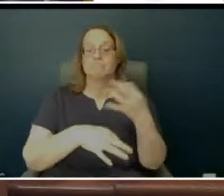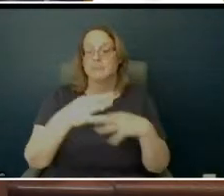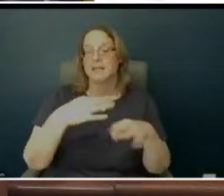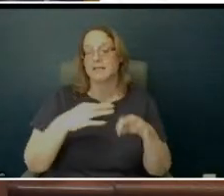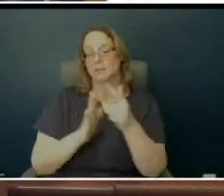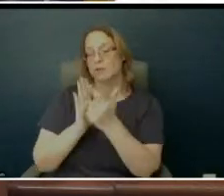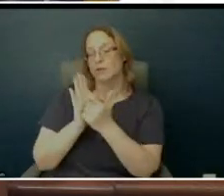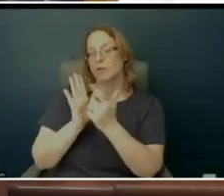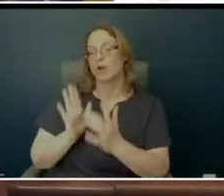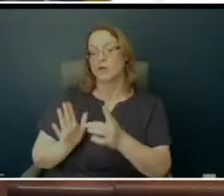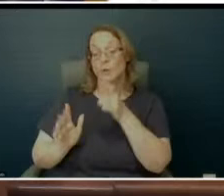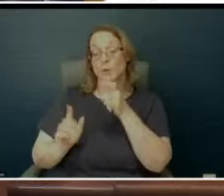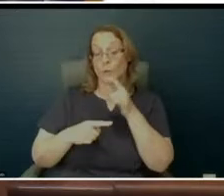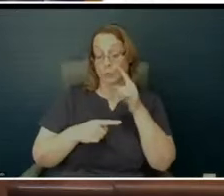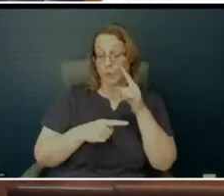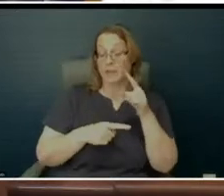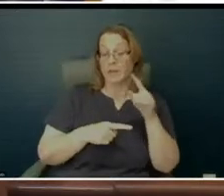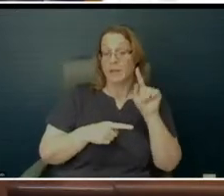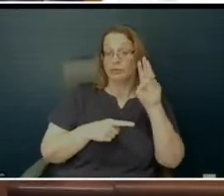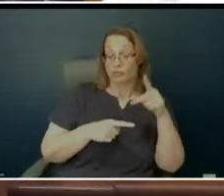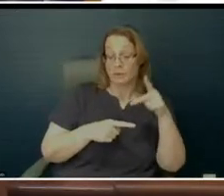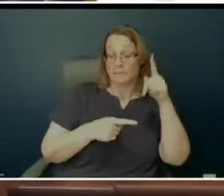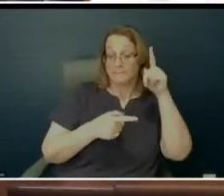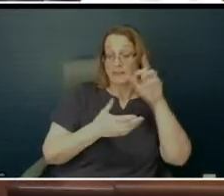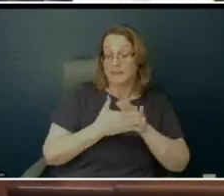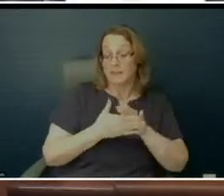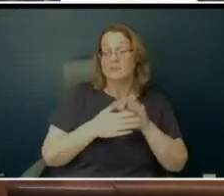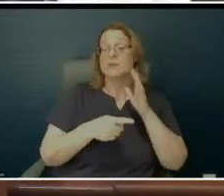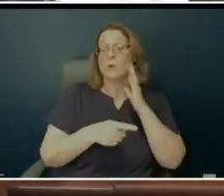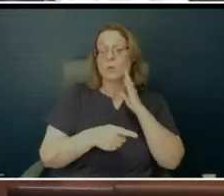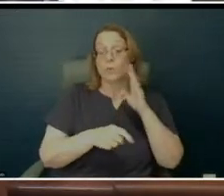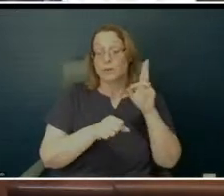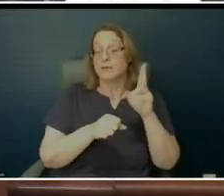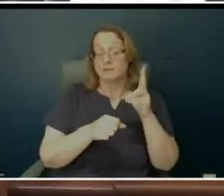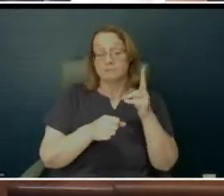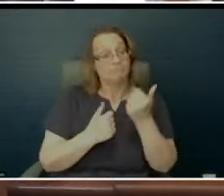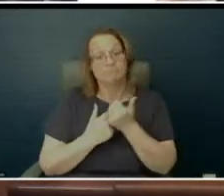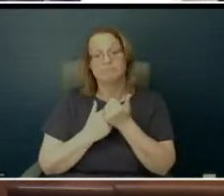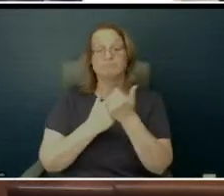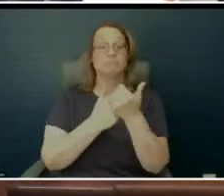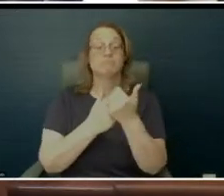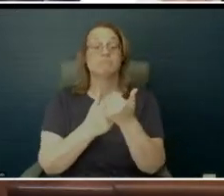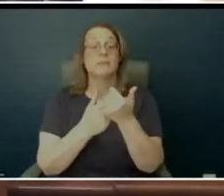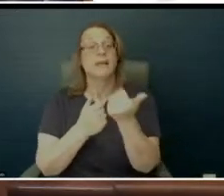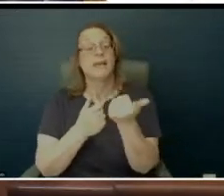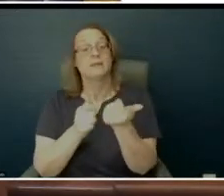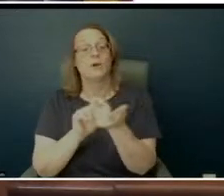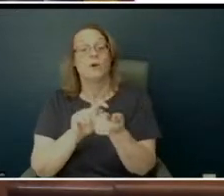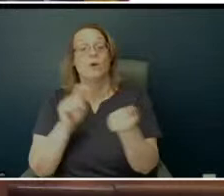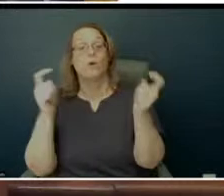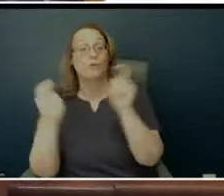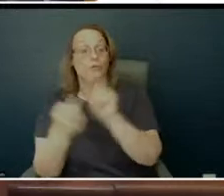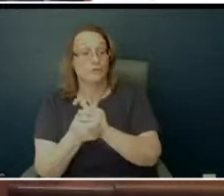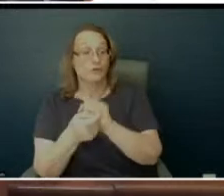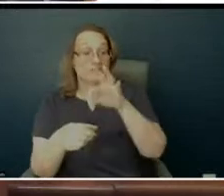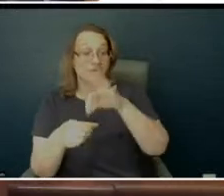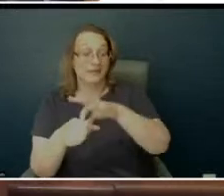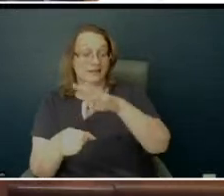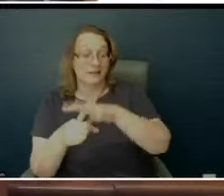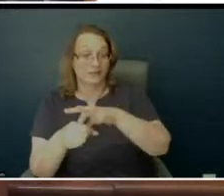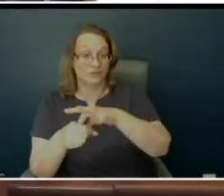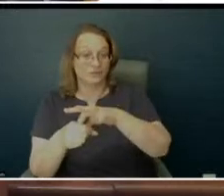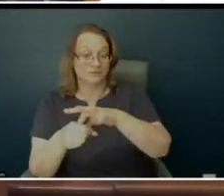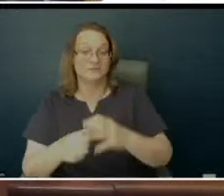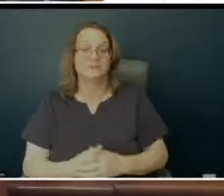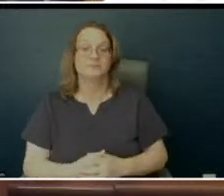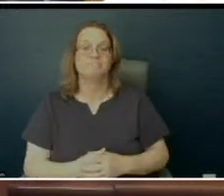weight of the Justice Department behind the effort to overturn the election. Let's think about what